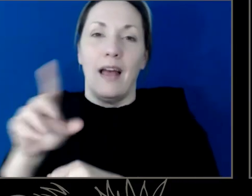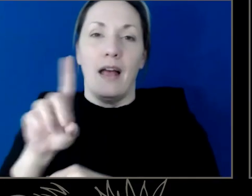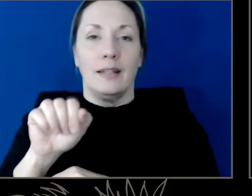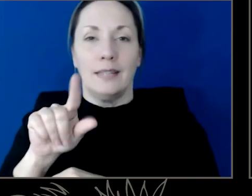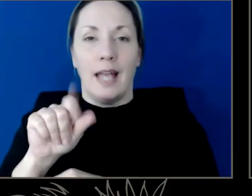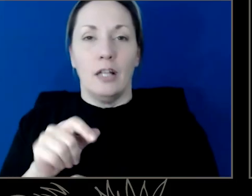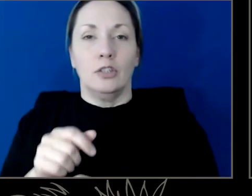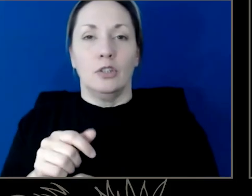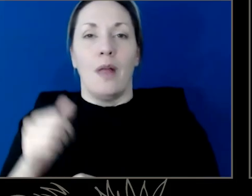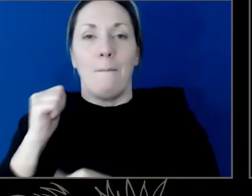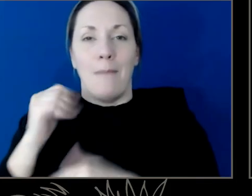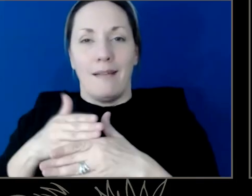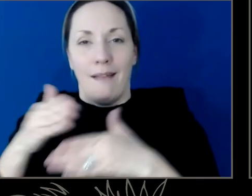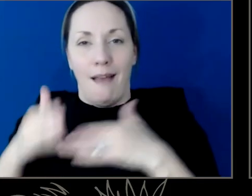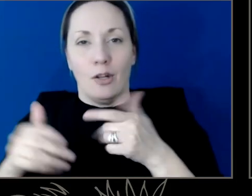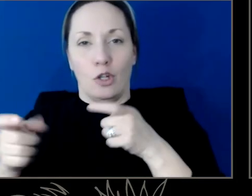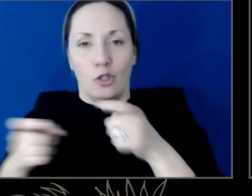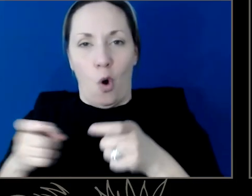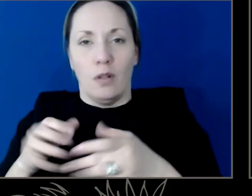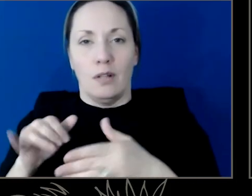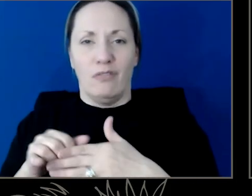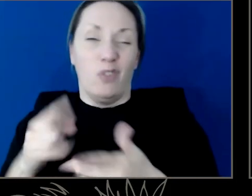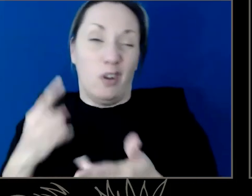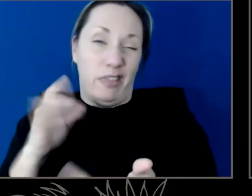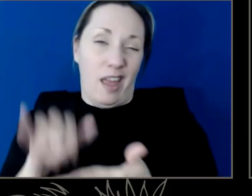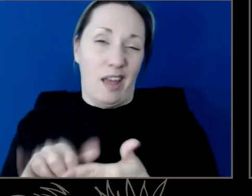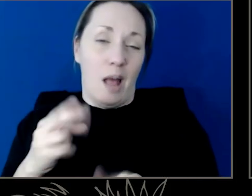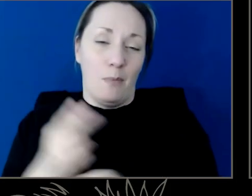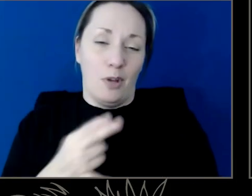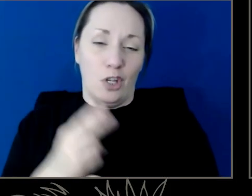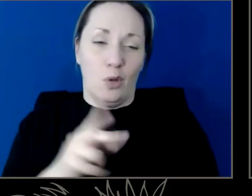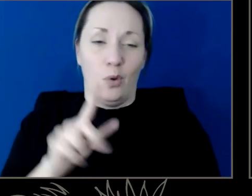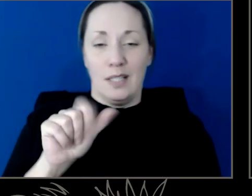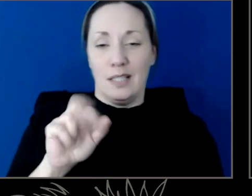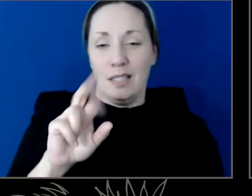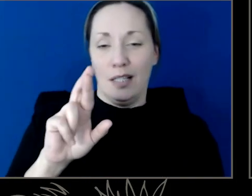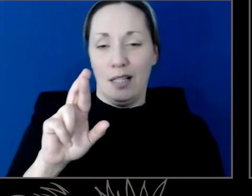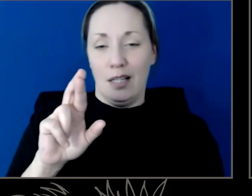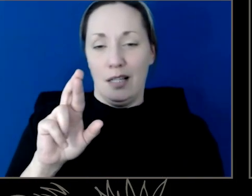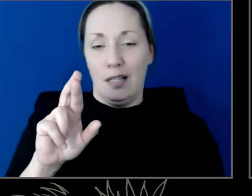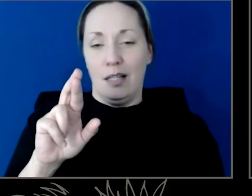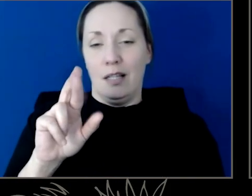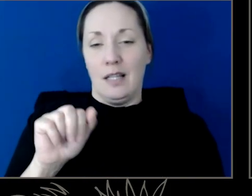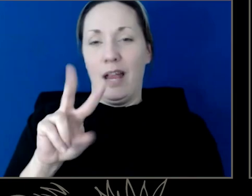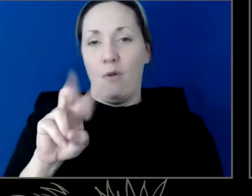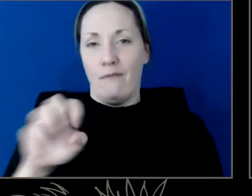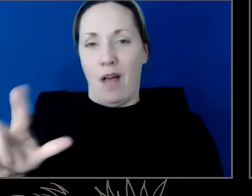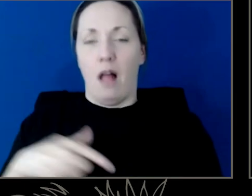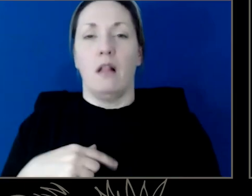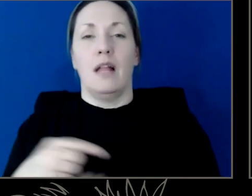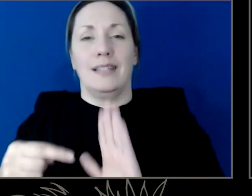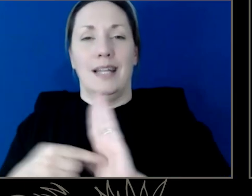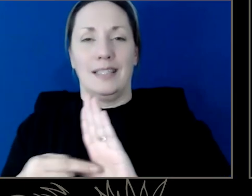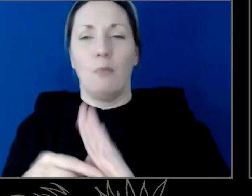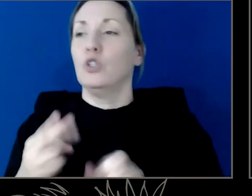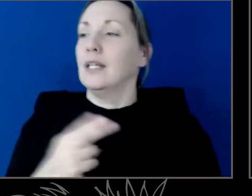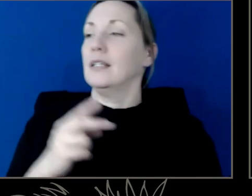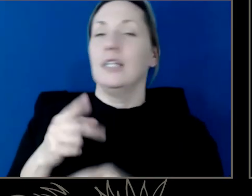backend controller, which for the sake of this, I'm going to use Laravel as an example. So it would send it to your Laravel controller.